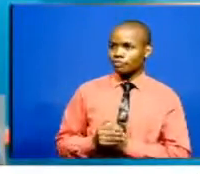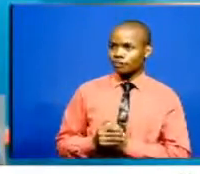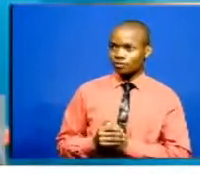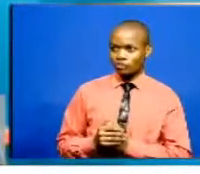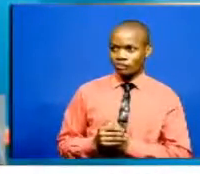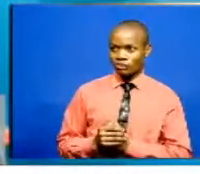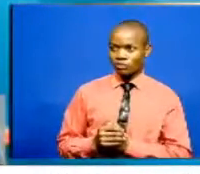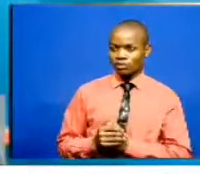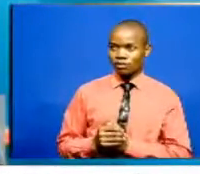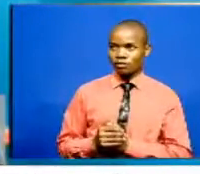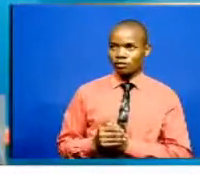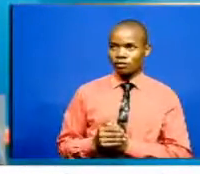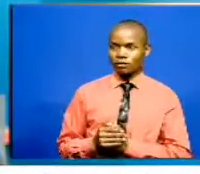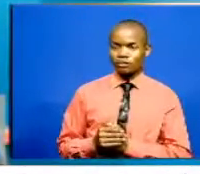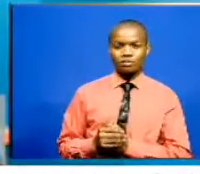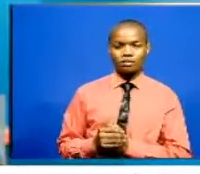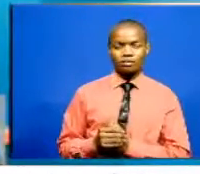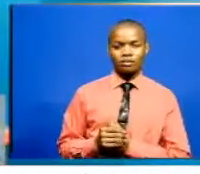of